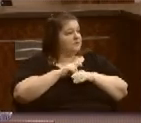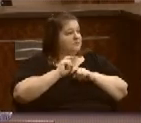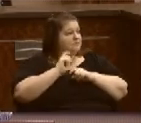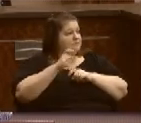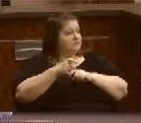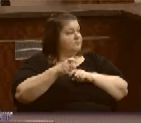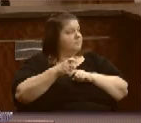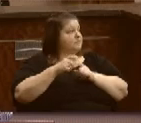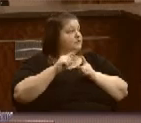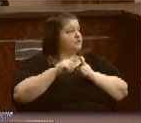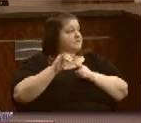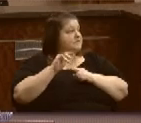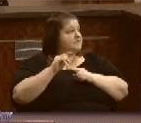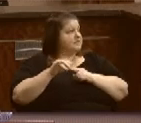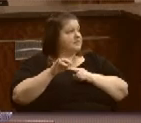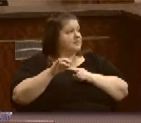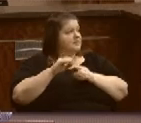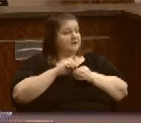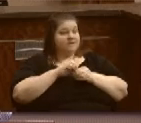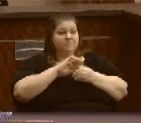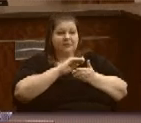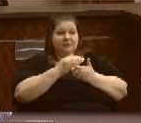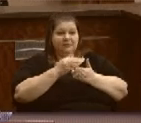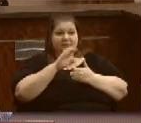city to the city in the amount of